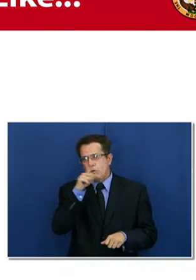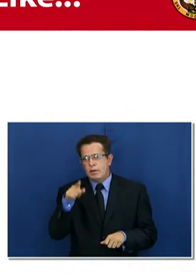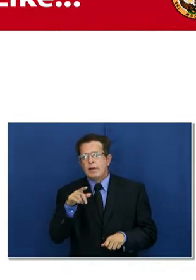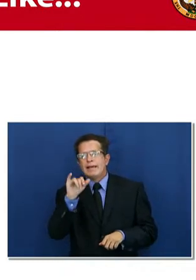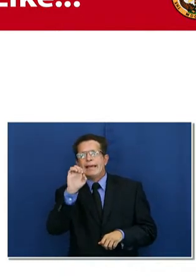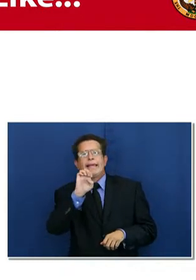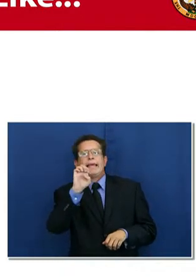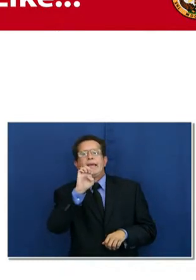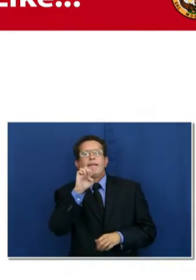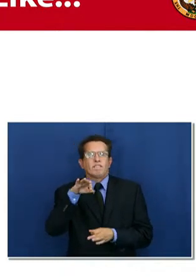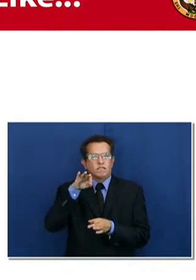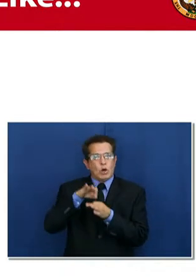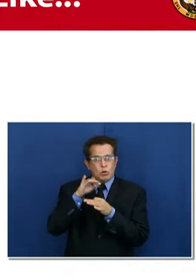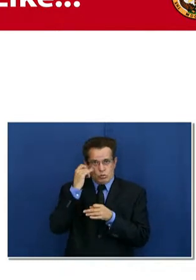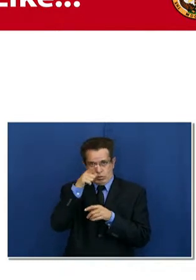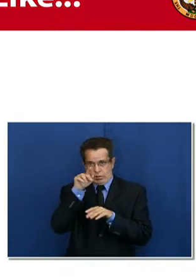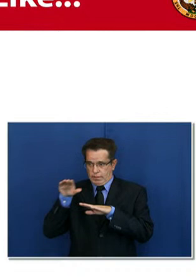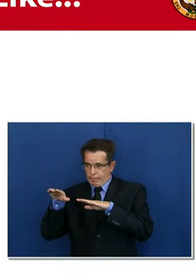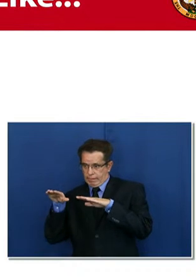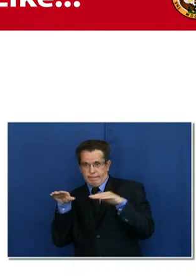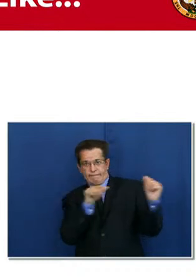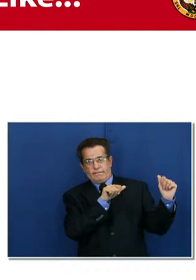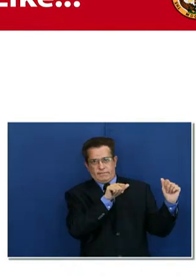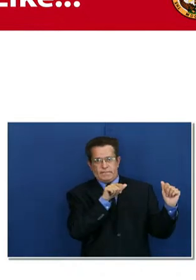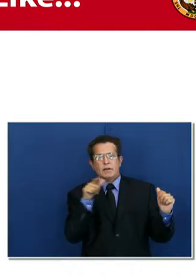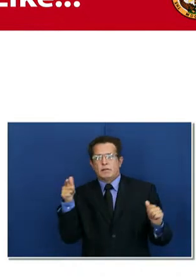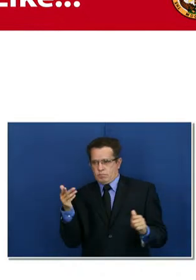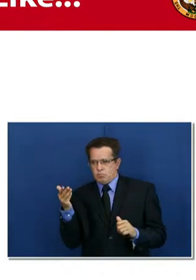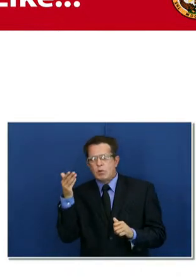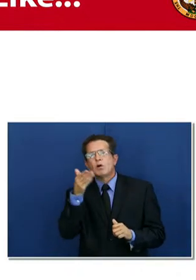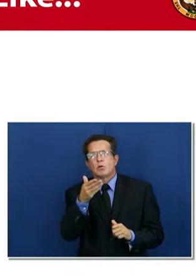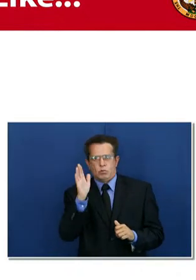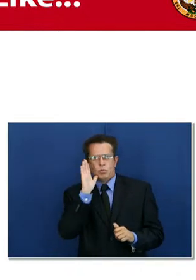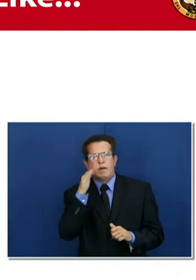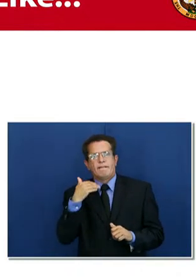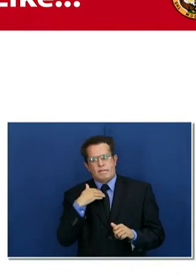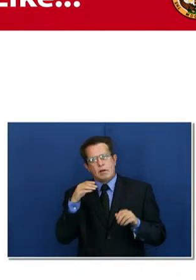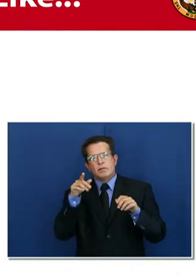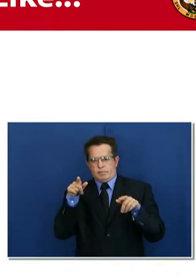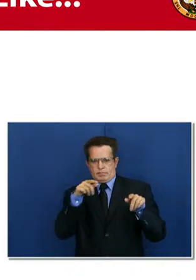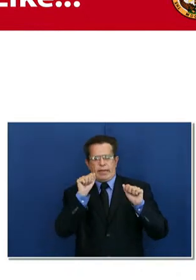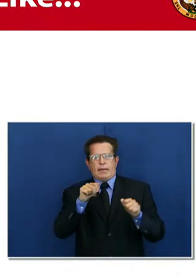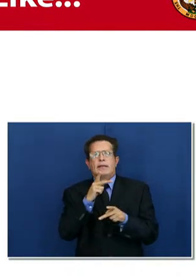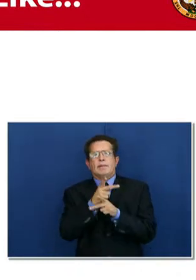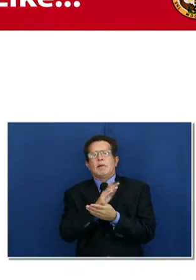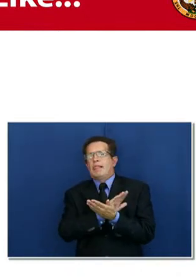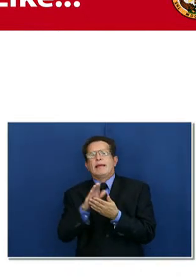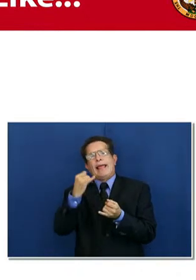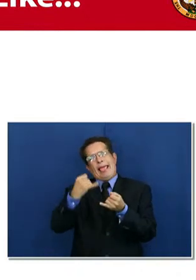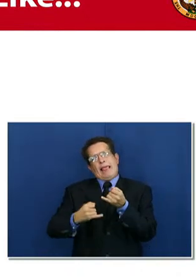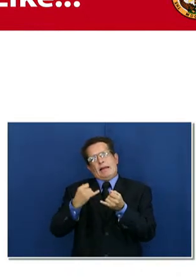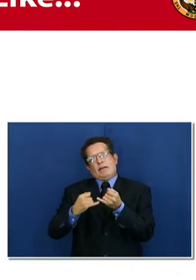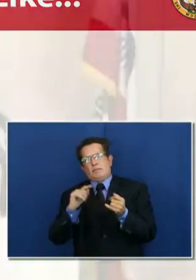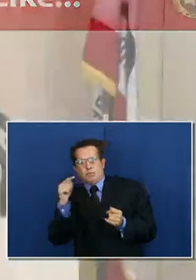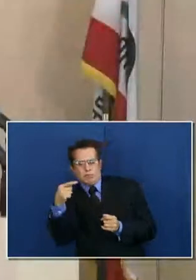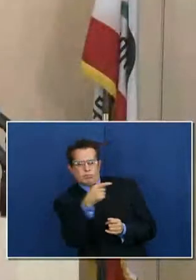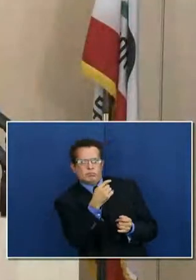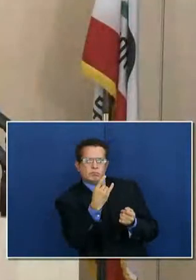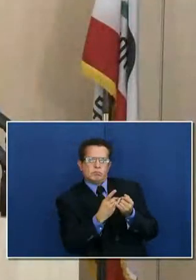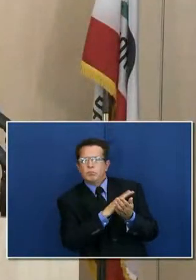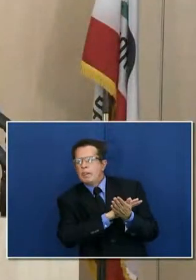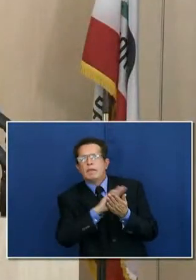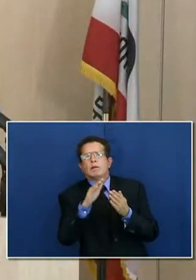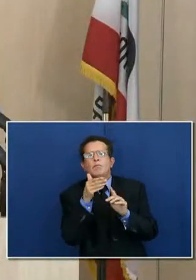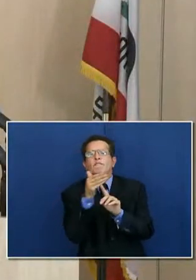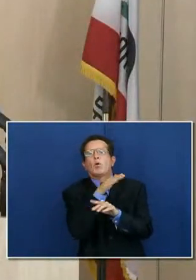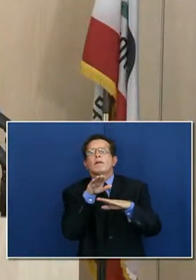of this is when they exit and deposit their respective ballot, there will be an opportunity to sanitize there as well. So let me